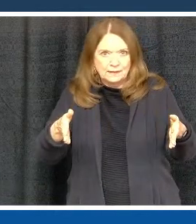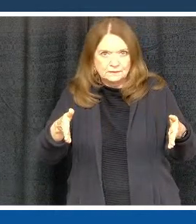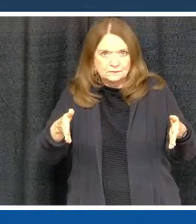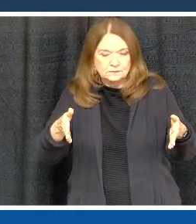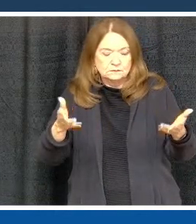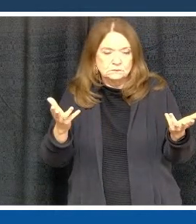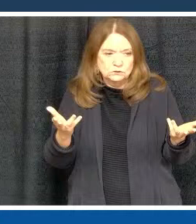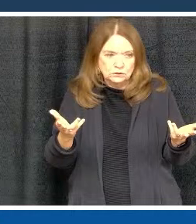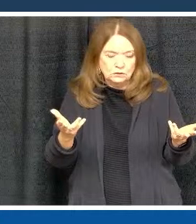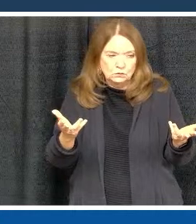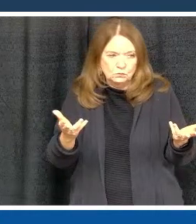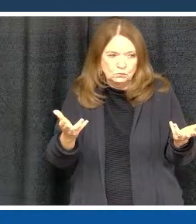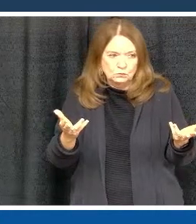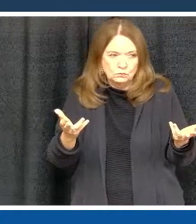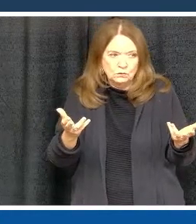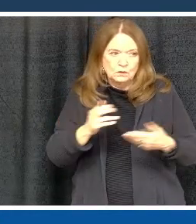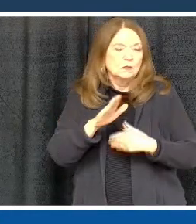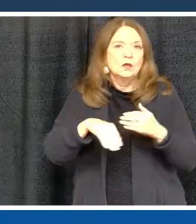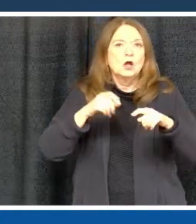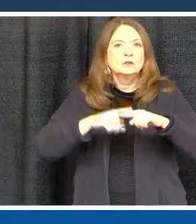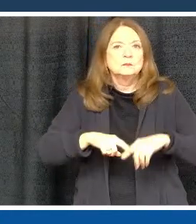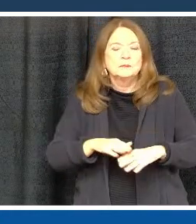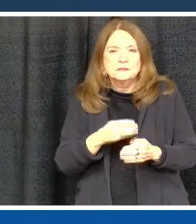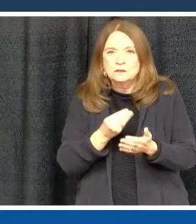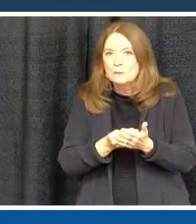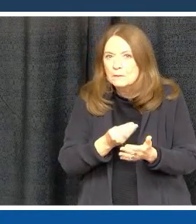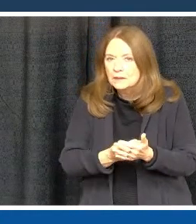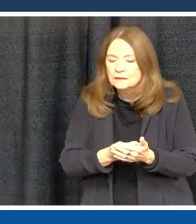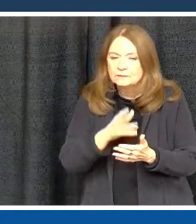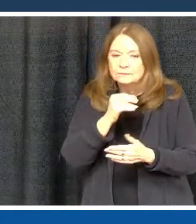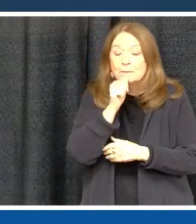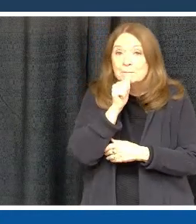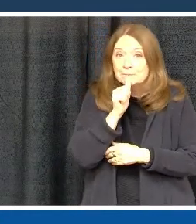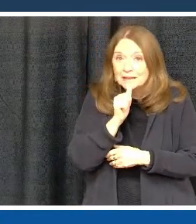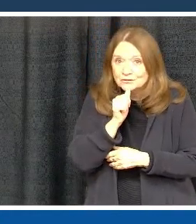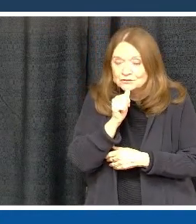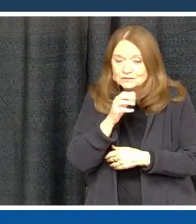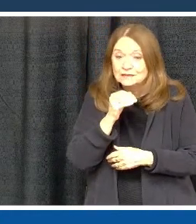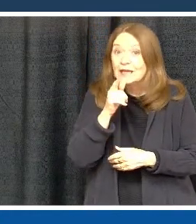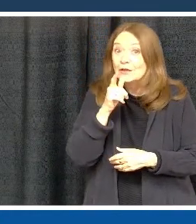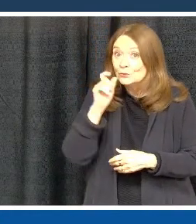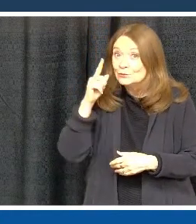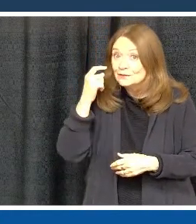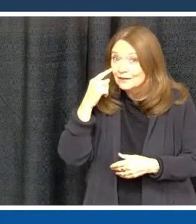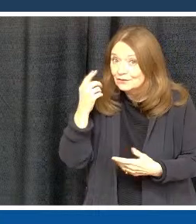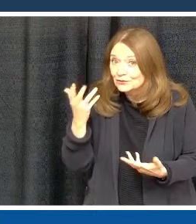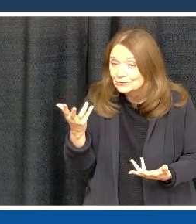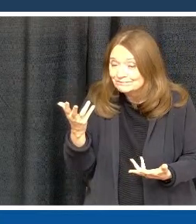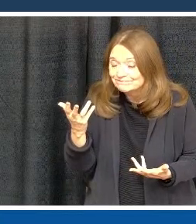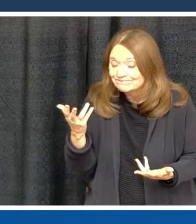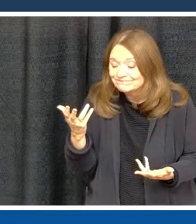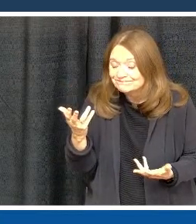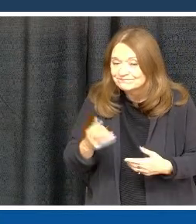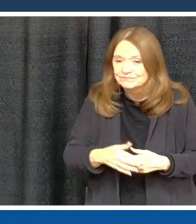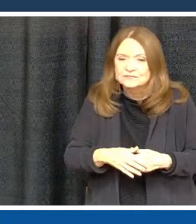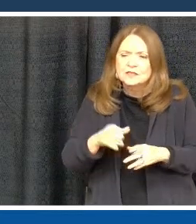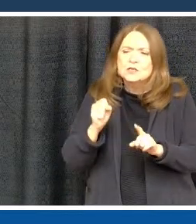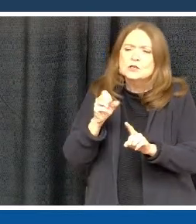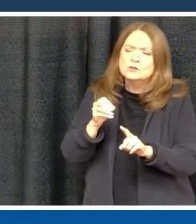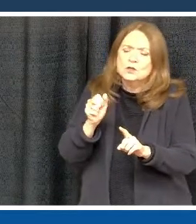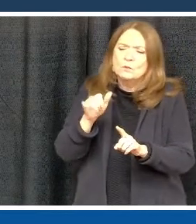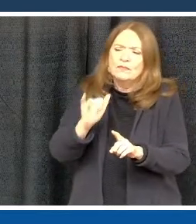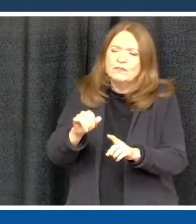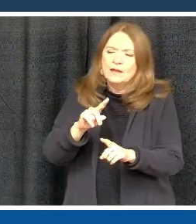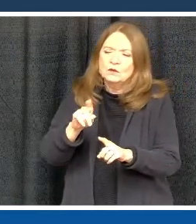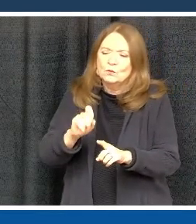So it's all dependent on money and patience and who the governor is. So with that question, Mr.